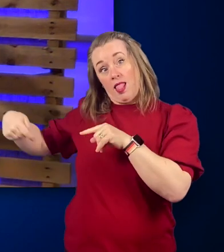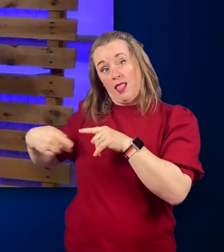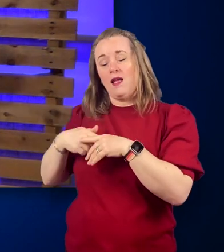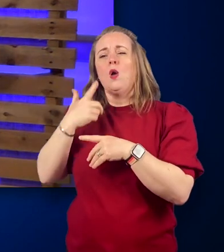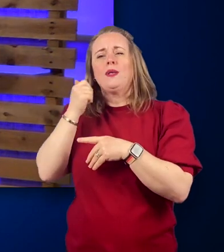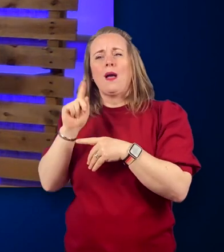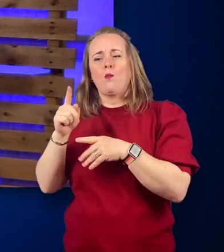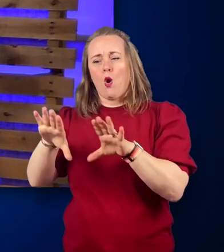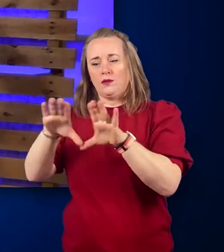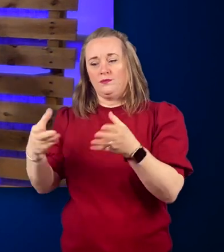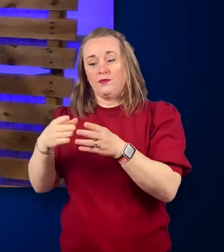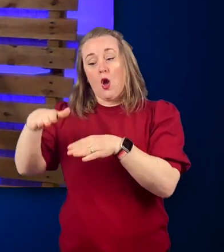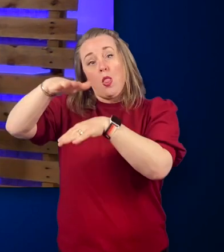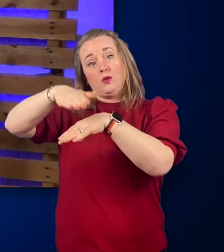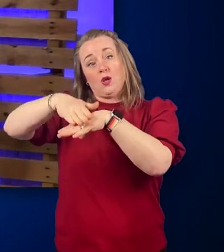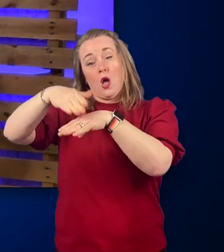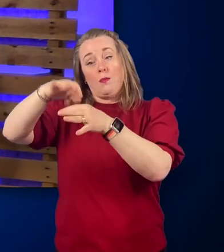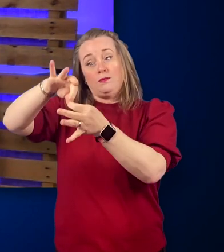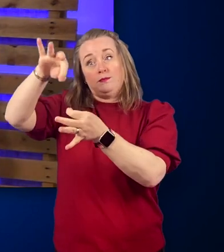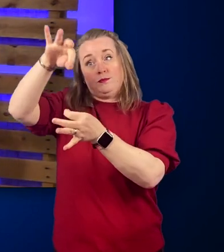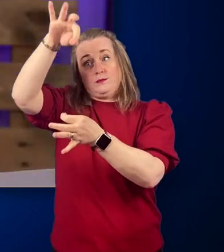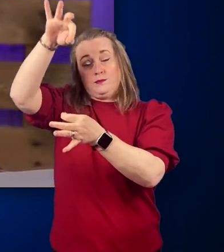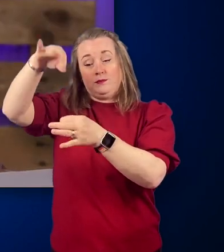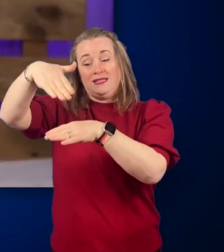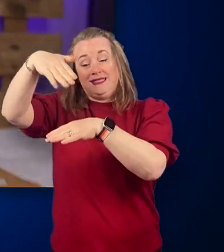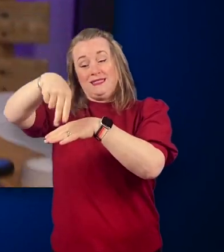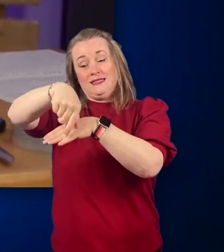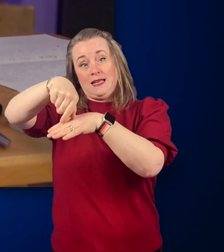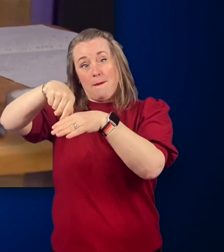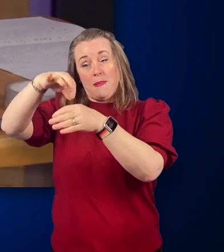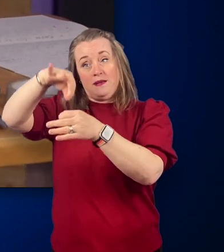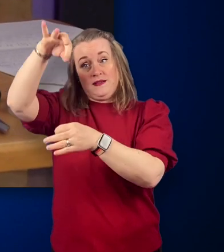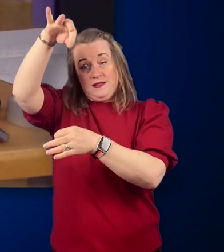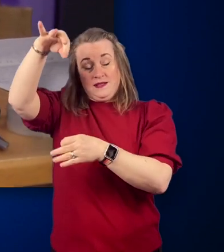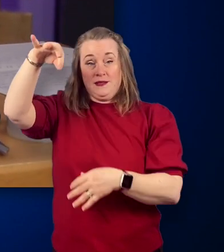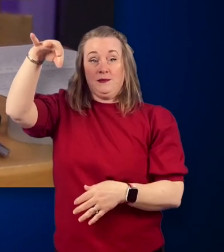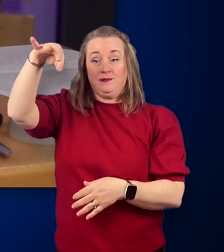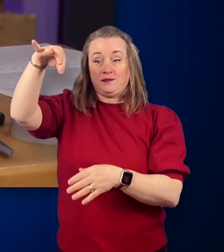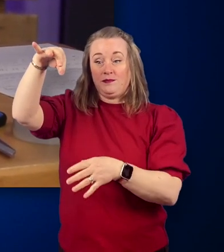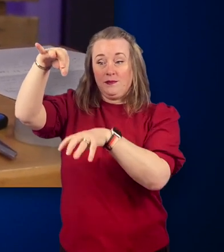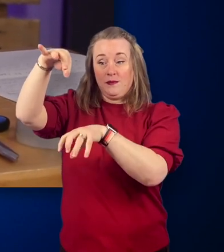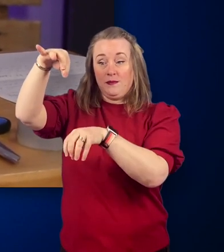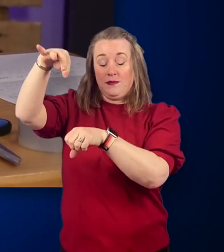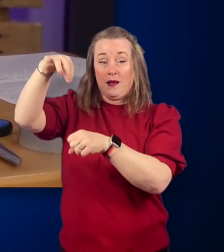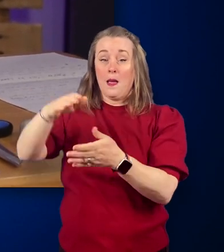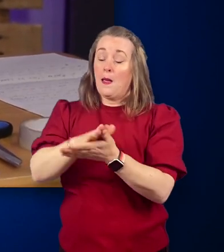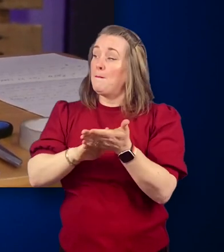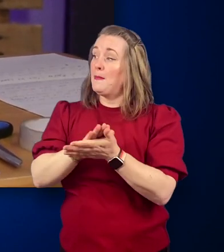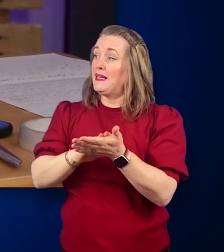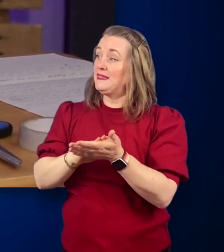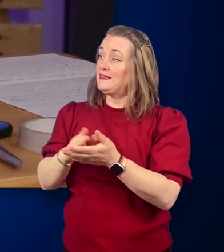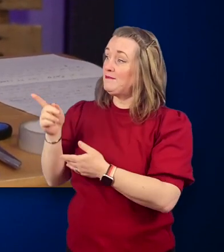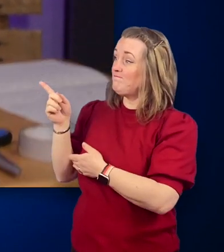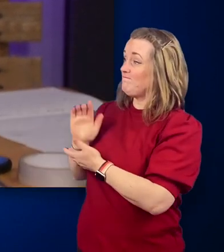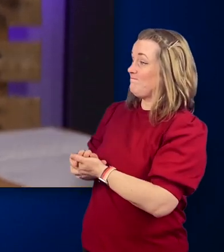bit of string on the top, like this, if I don't crush its legs. You just tape a little bit of string on the top like